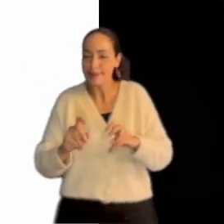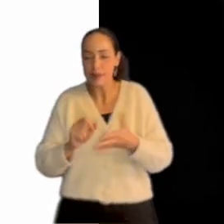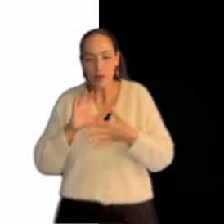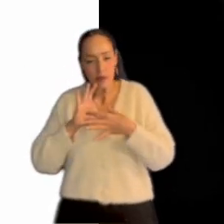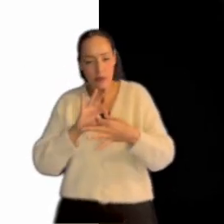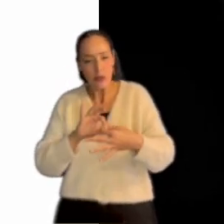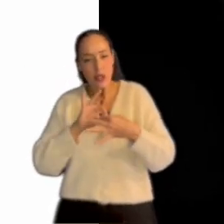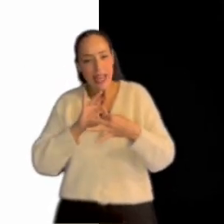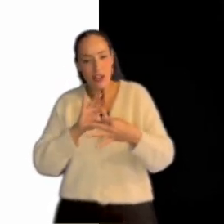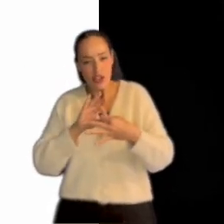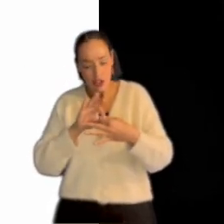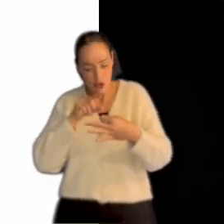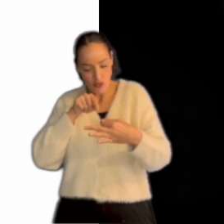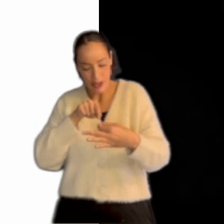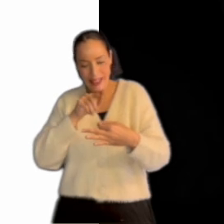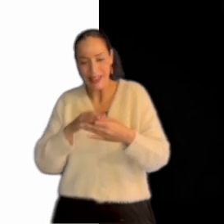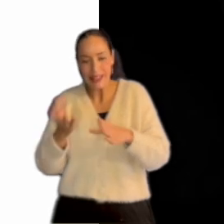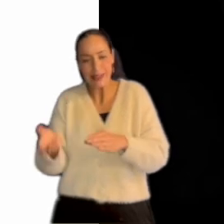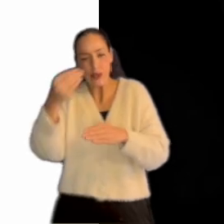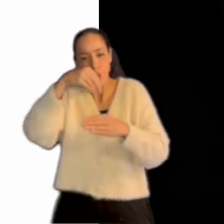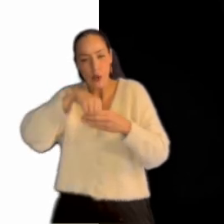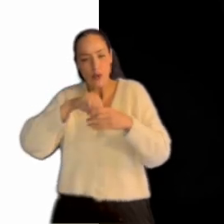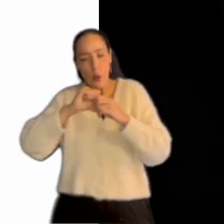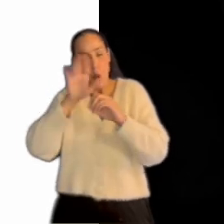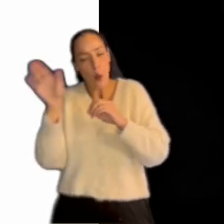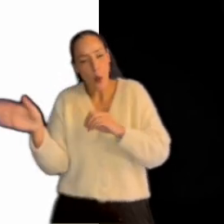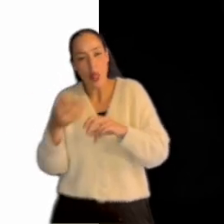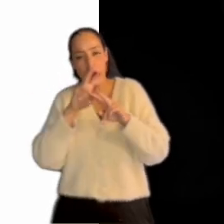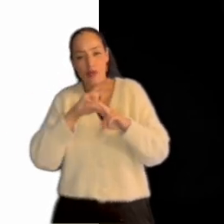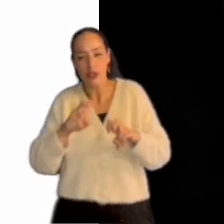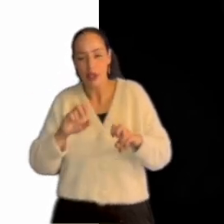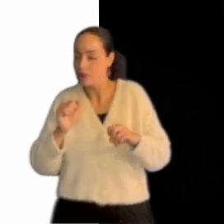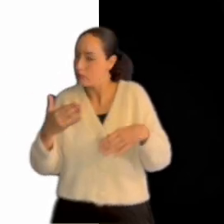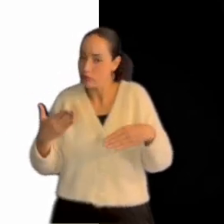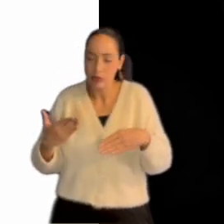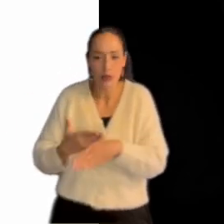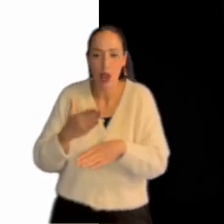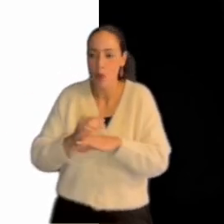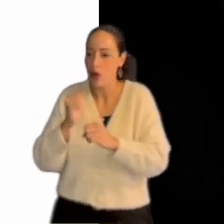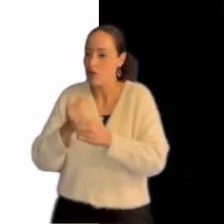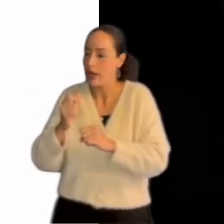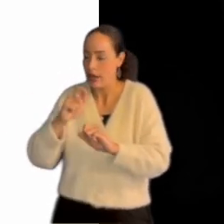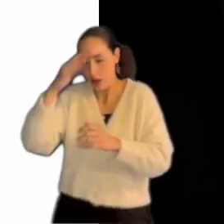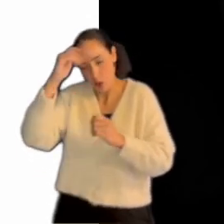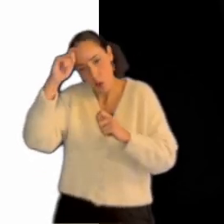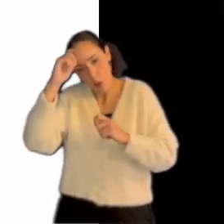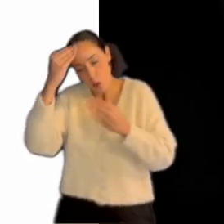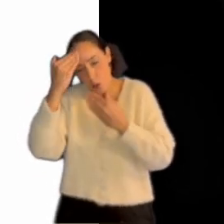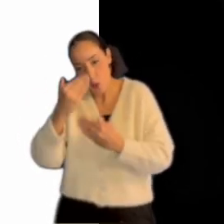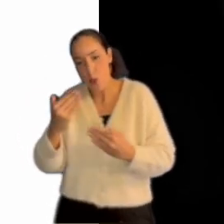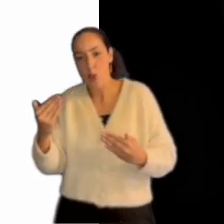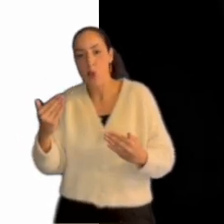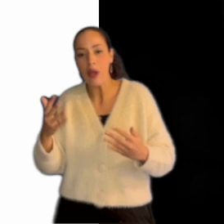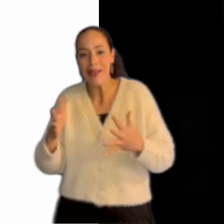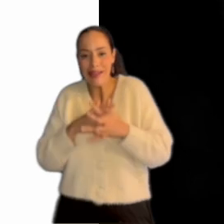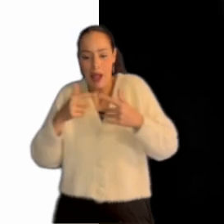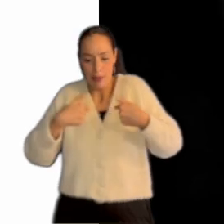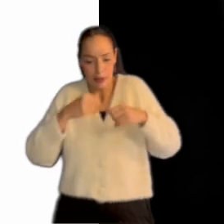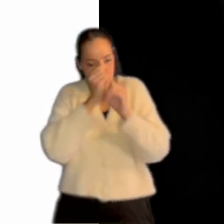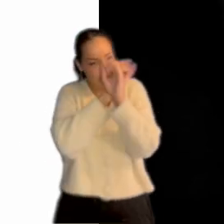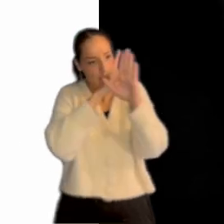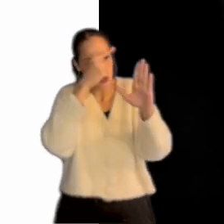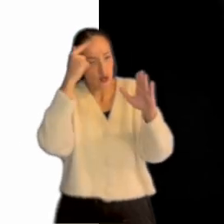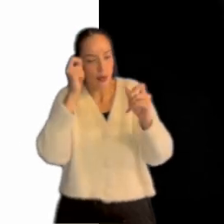for the ways in which I've come to conceptualise trauma-informed practice as the gift of reconnection. These books are just some of the many